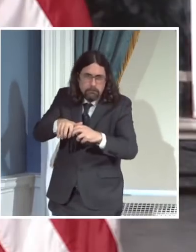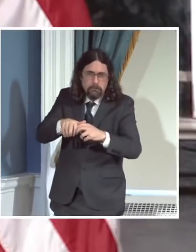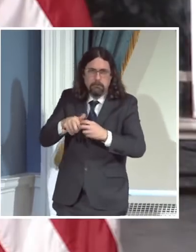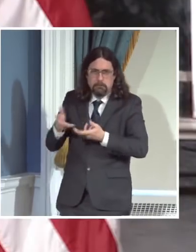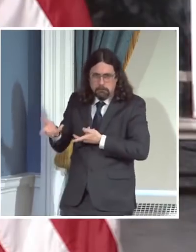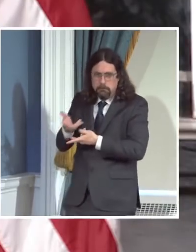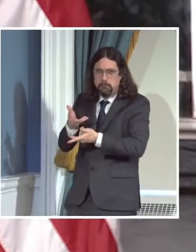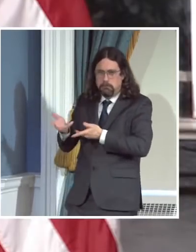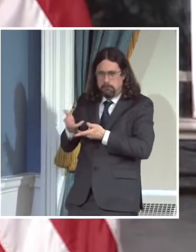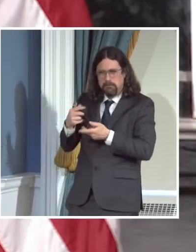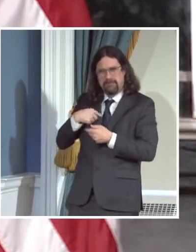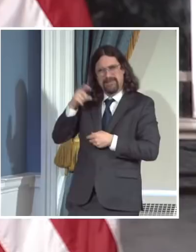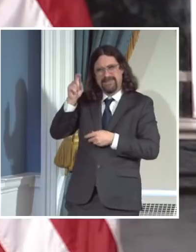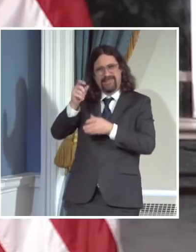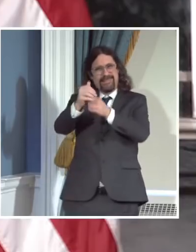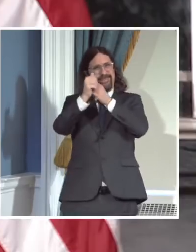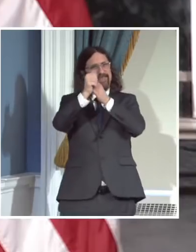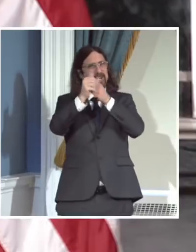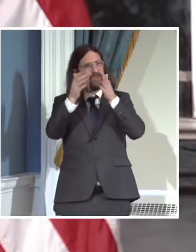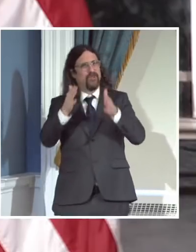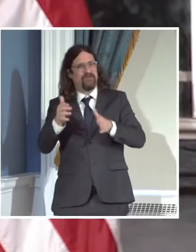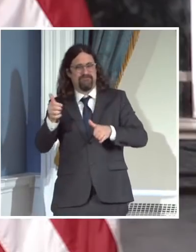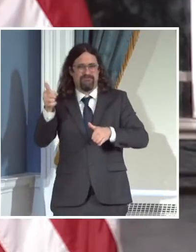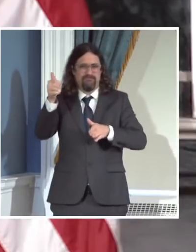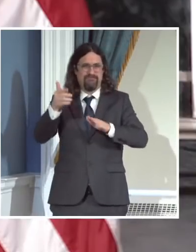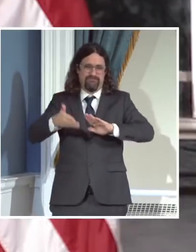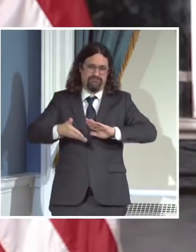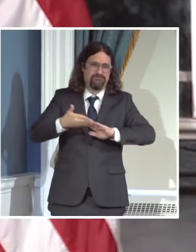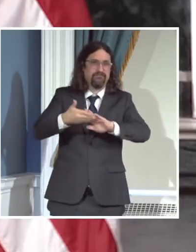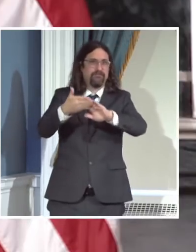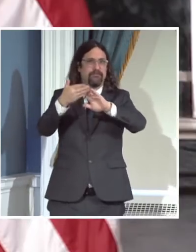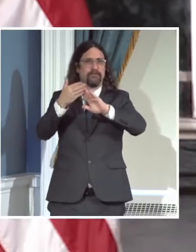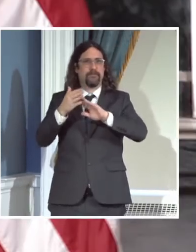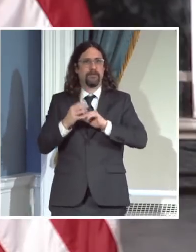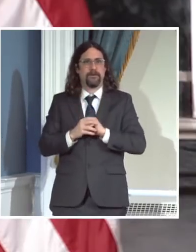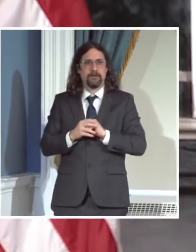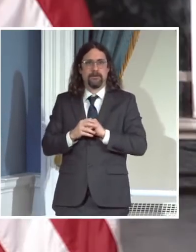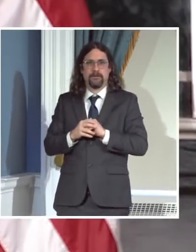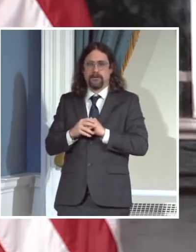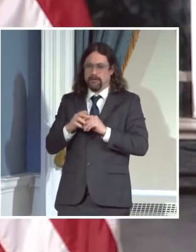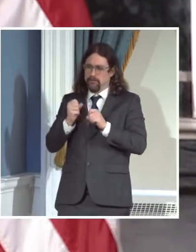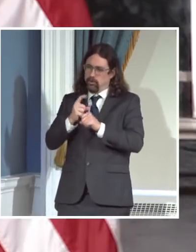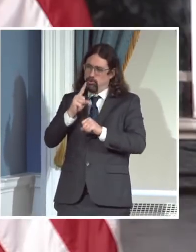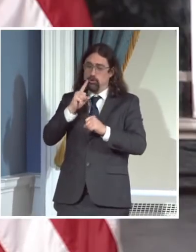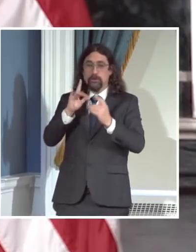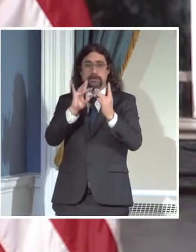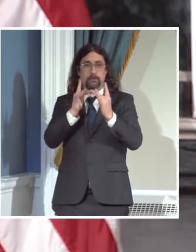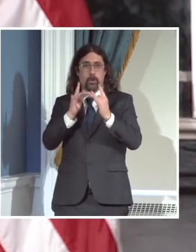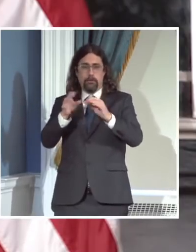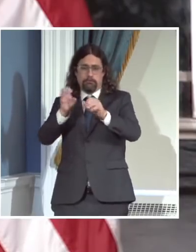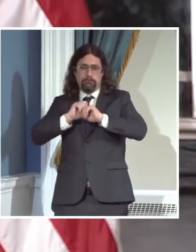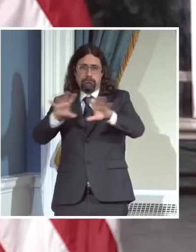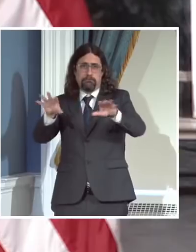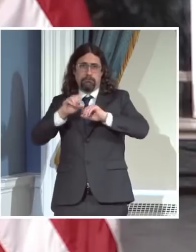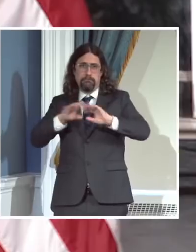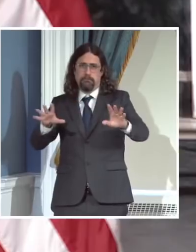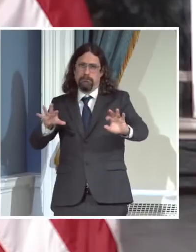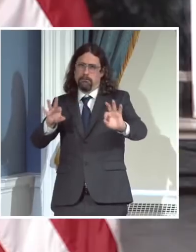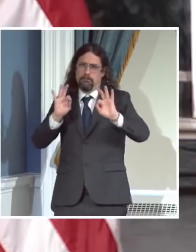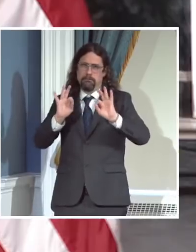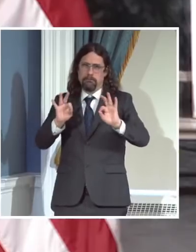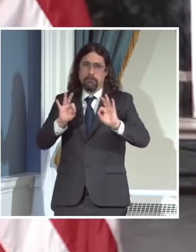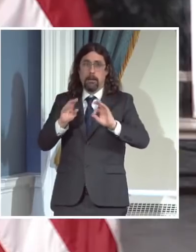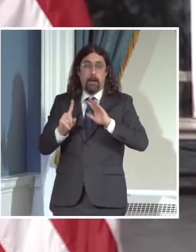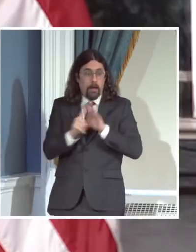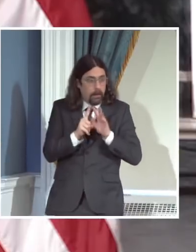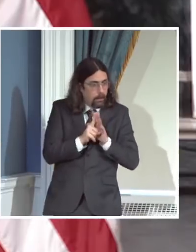effort to create that network of professionals that we could work with to really make that precise and hone that.